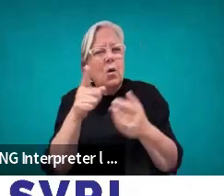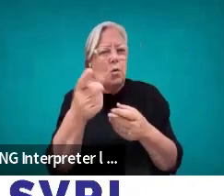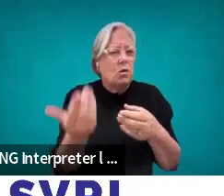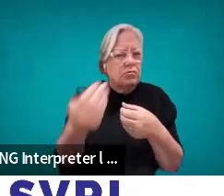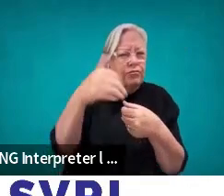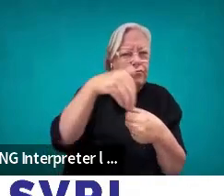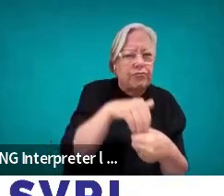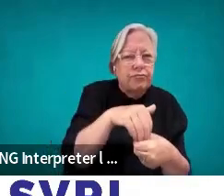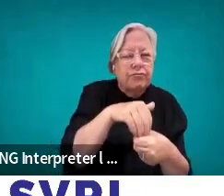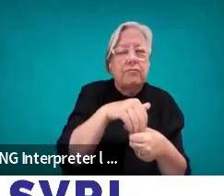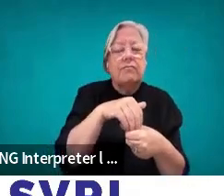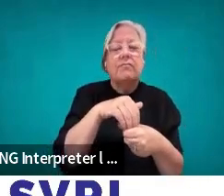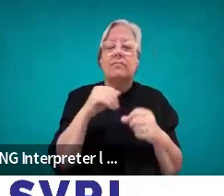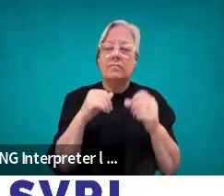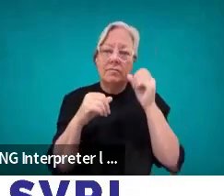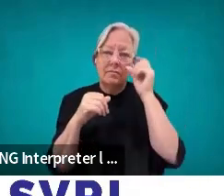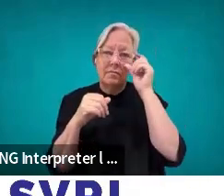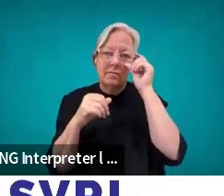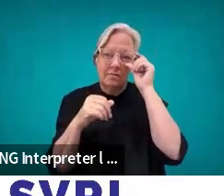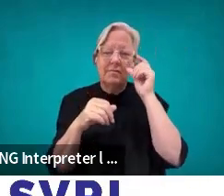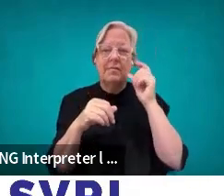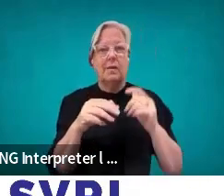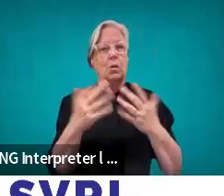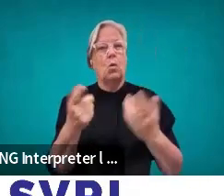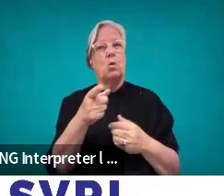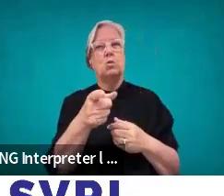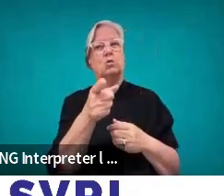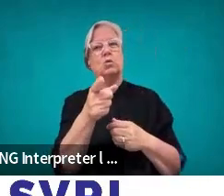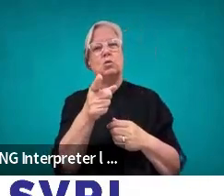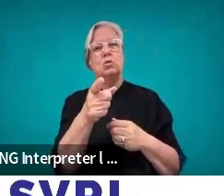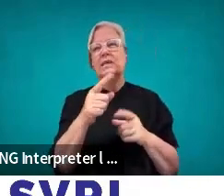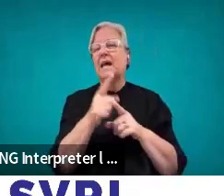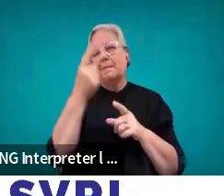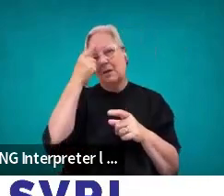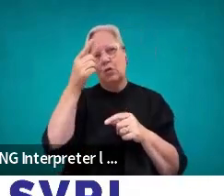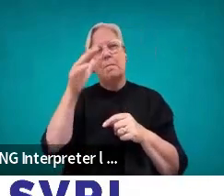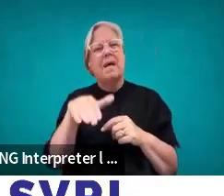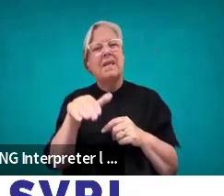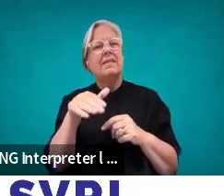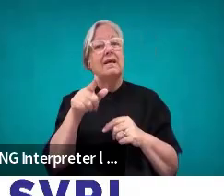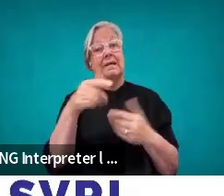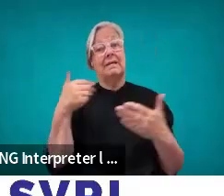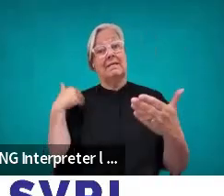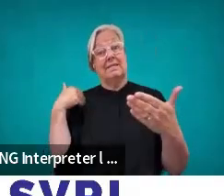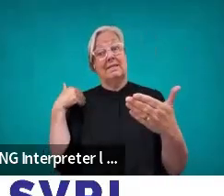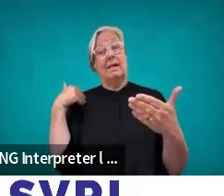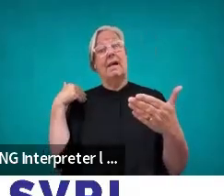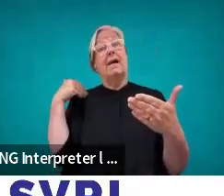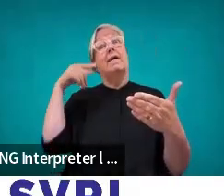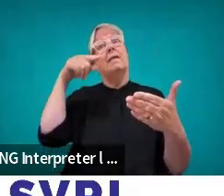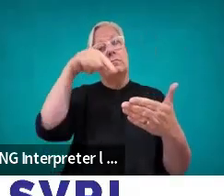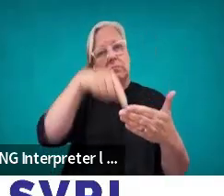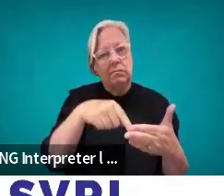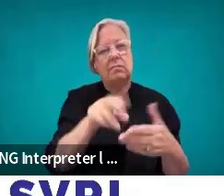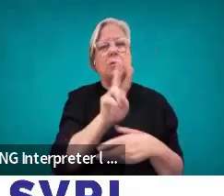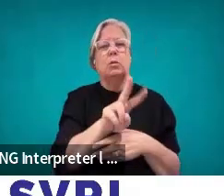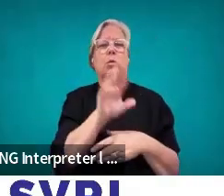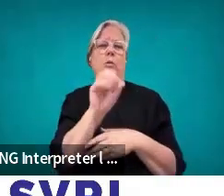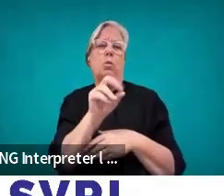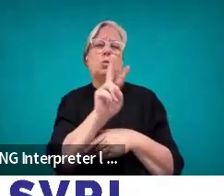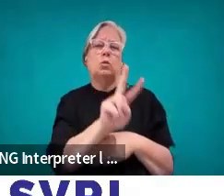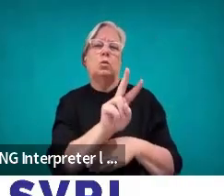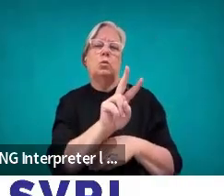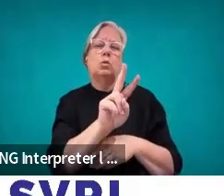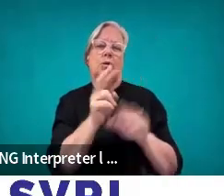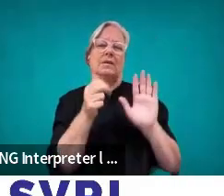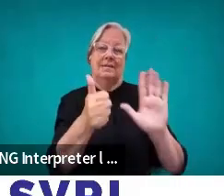things to expect along the road to Bangkok in 2026. So